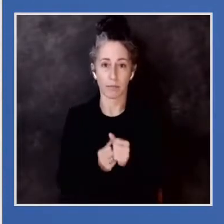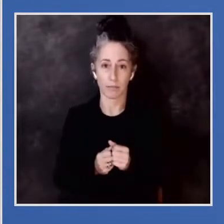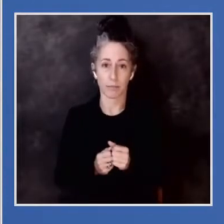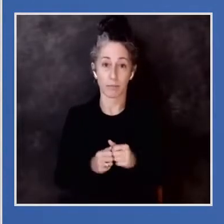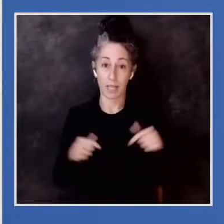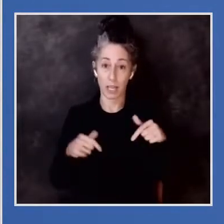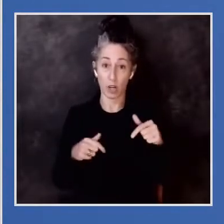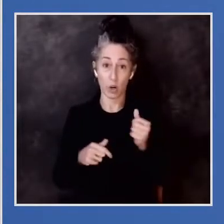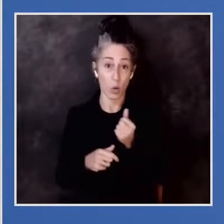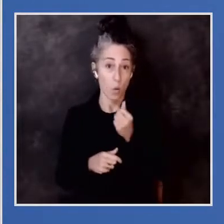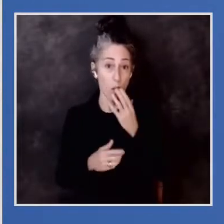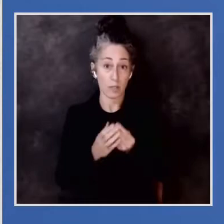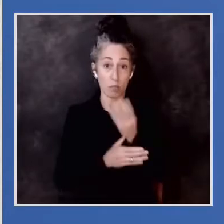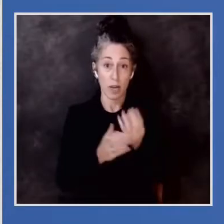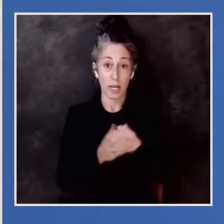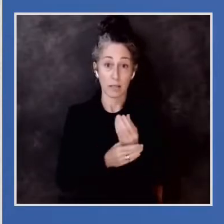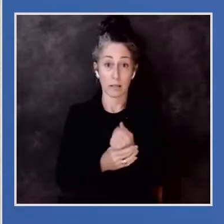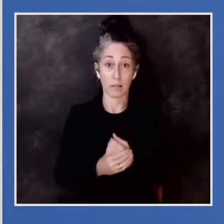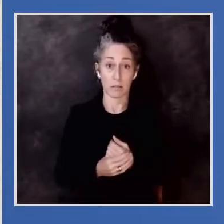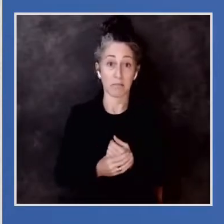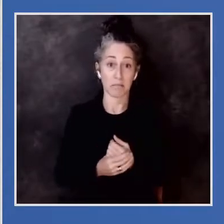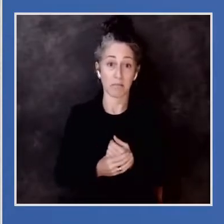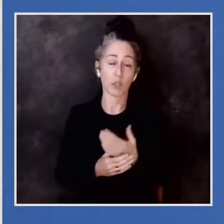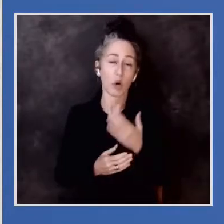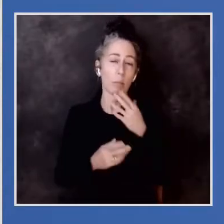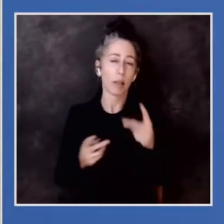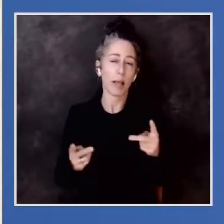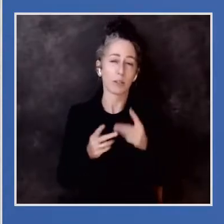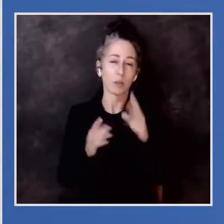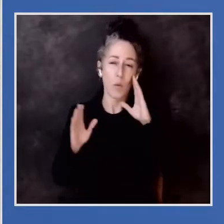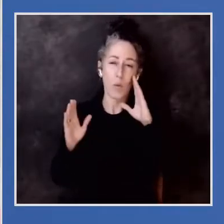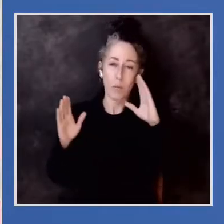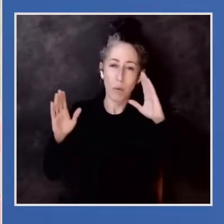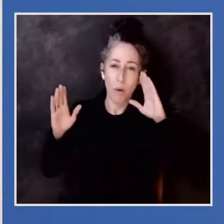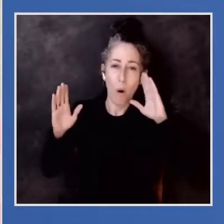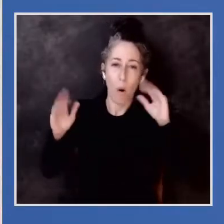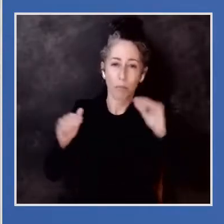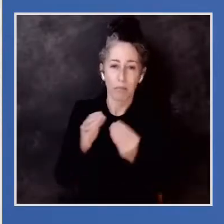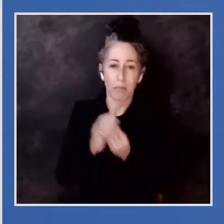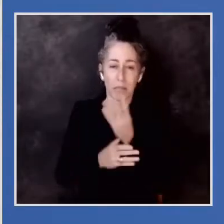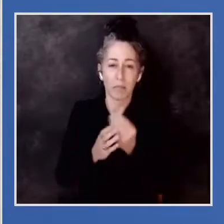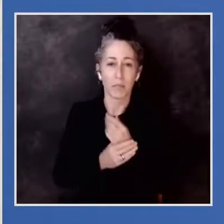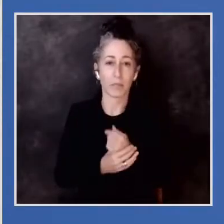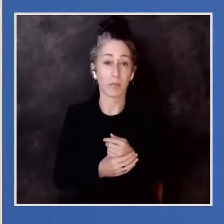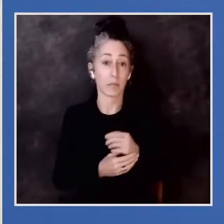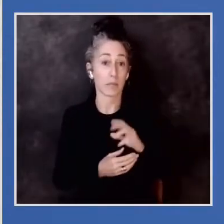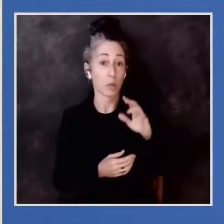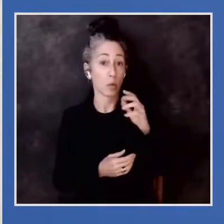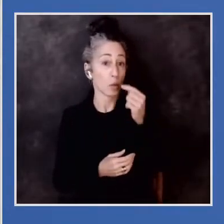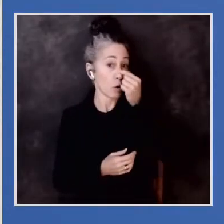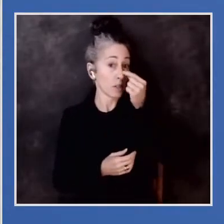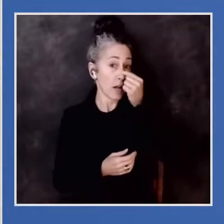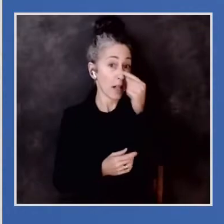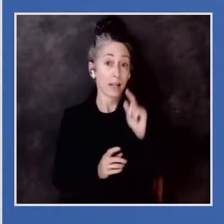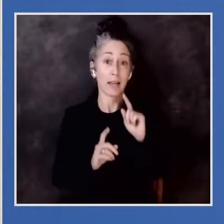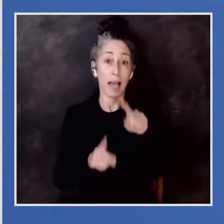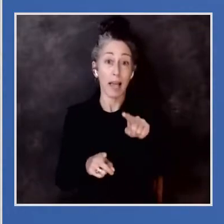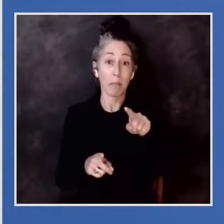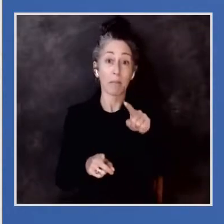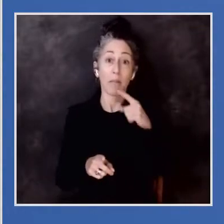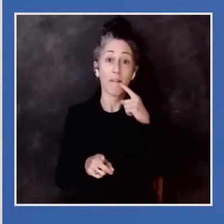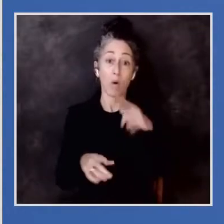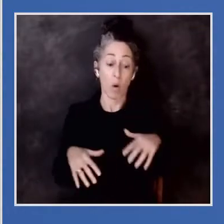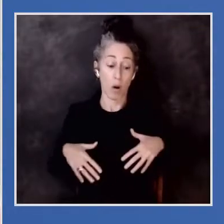hope and healing. Sir Franklin Roosevelt came, quote, to use the therapeutic waters to rebuild